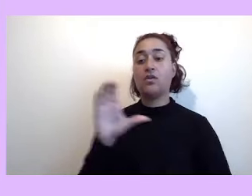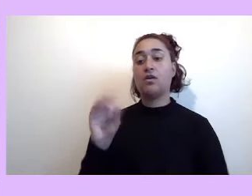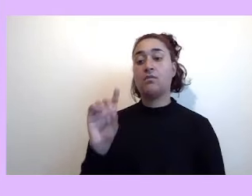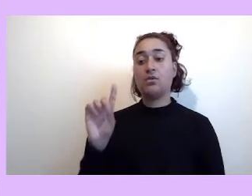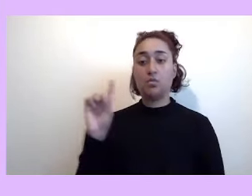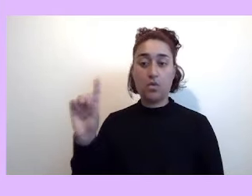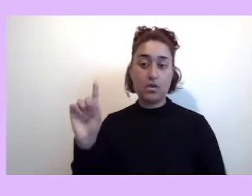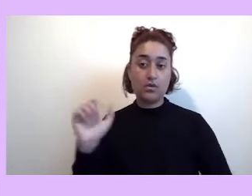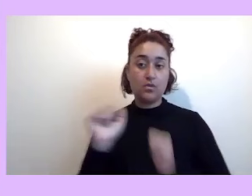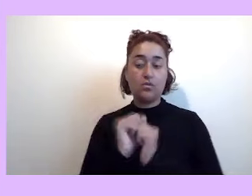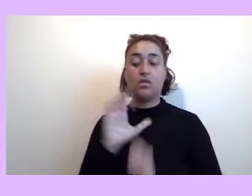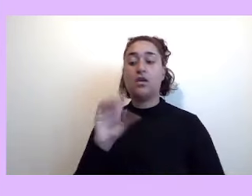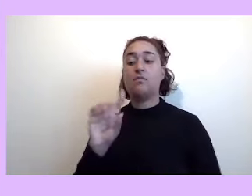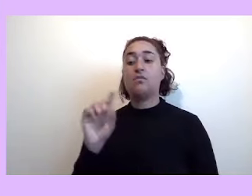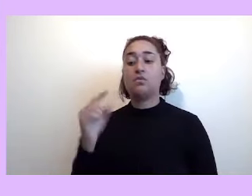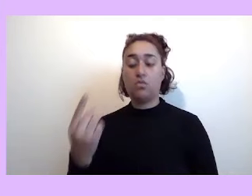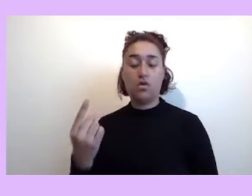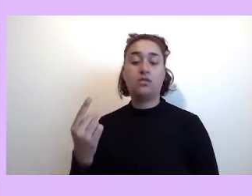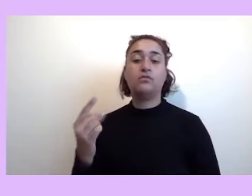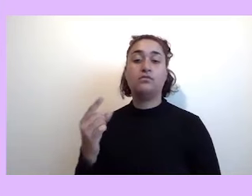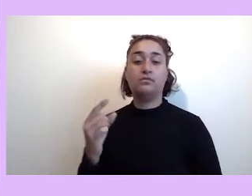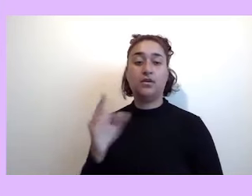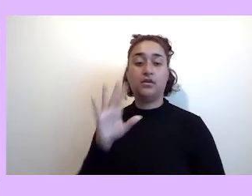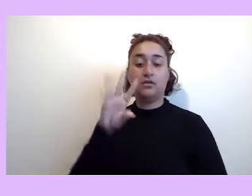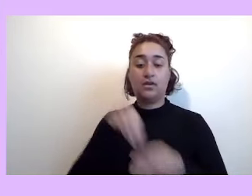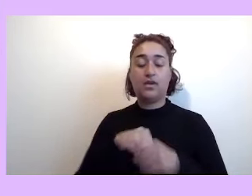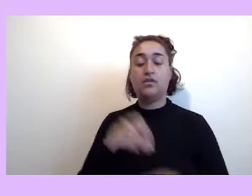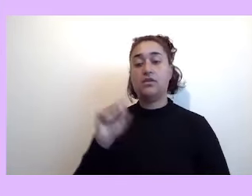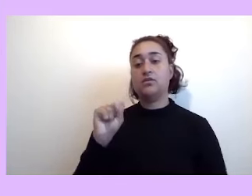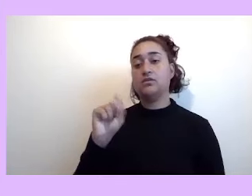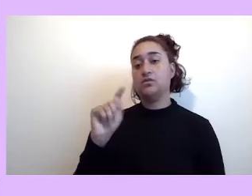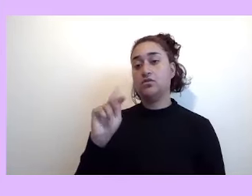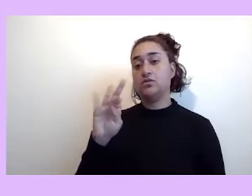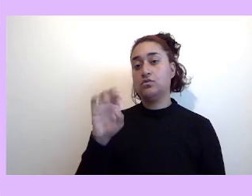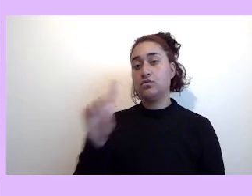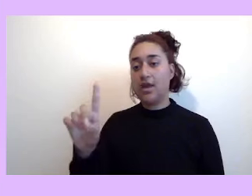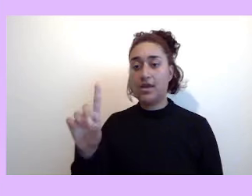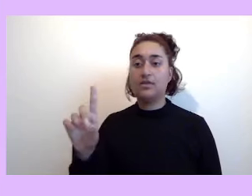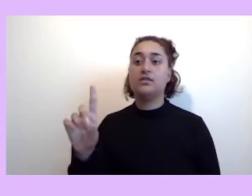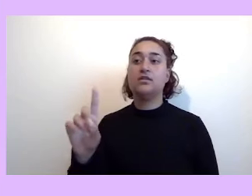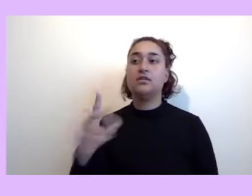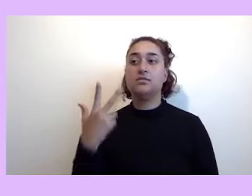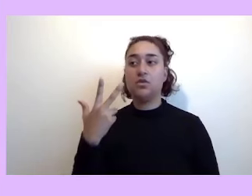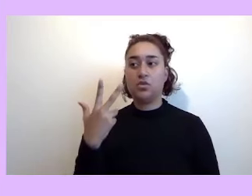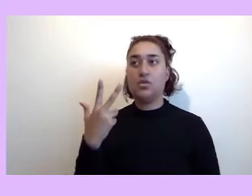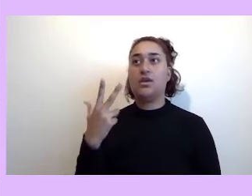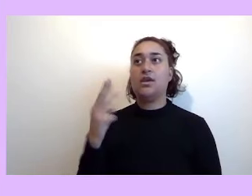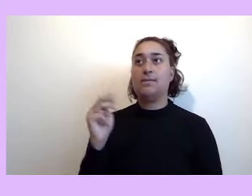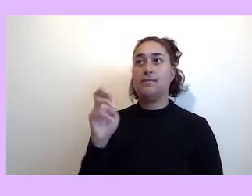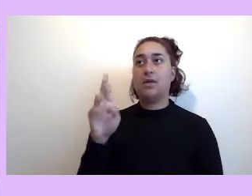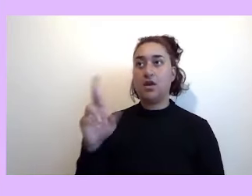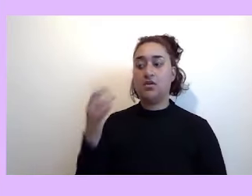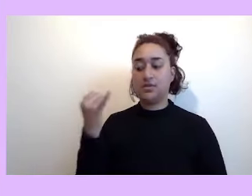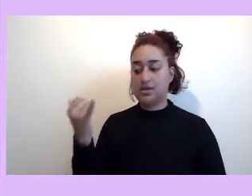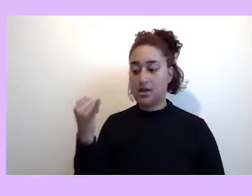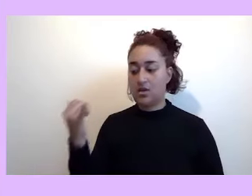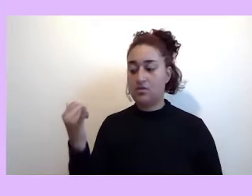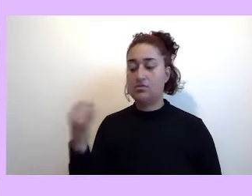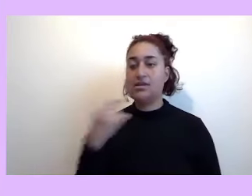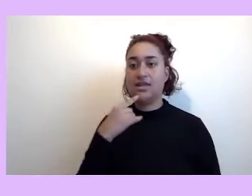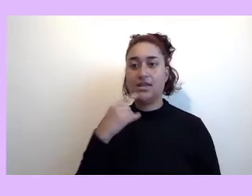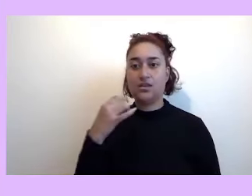with Company One being at the Strand Theater, has also spanned three mayoral administrations, which I feel like is just worth mentioning.